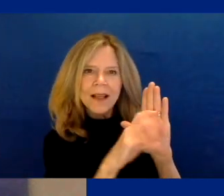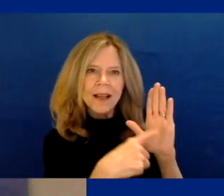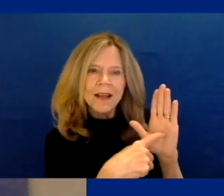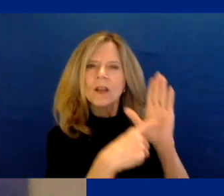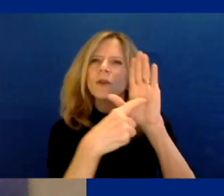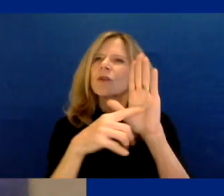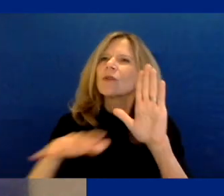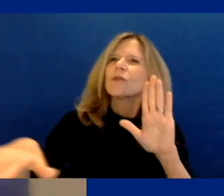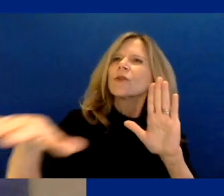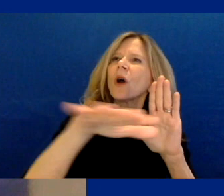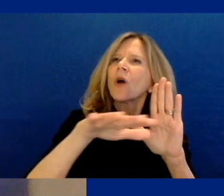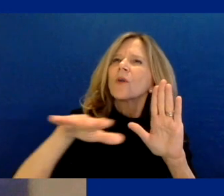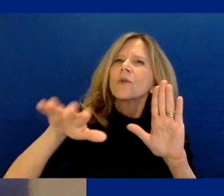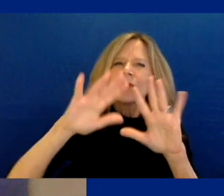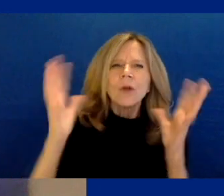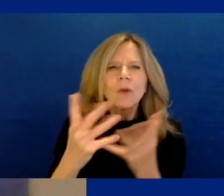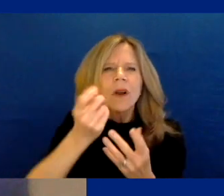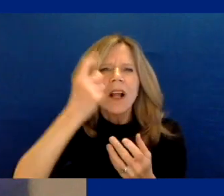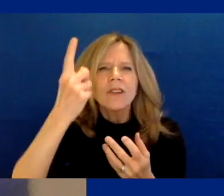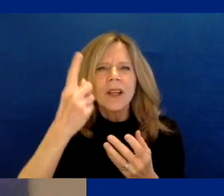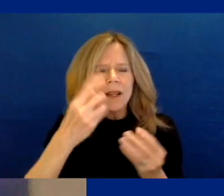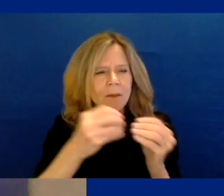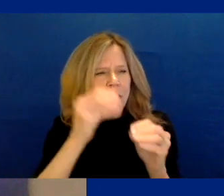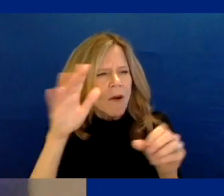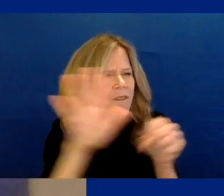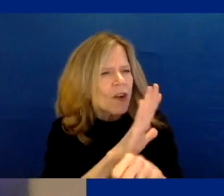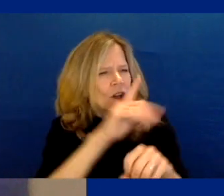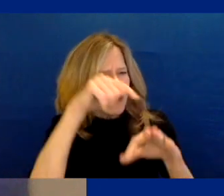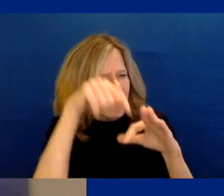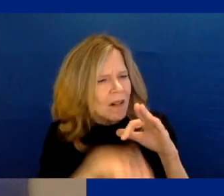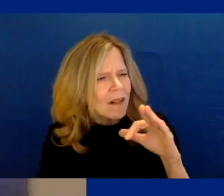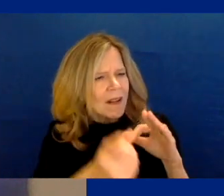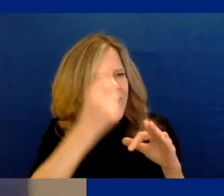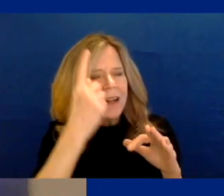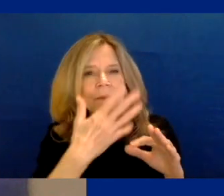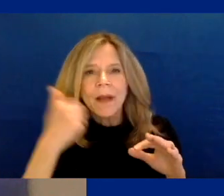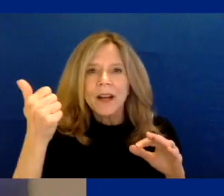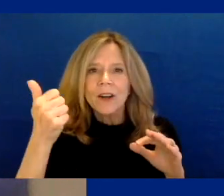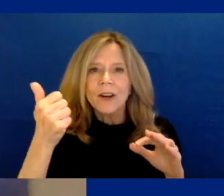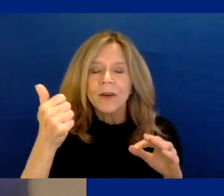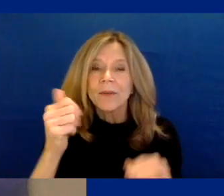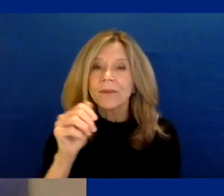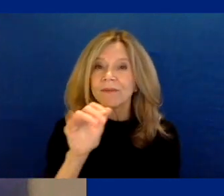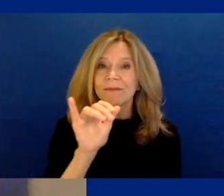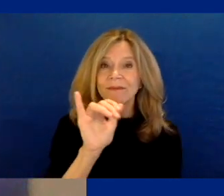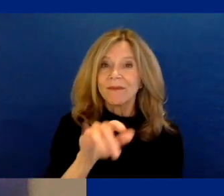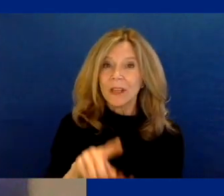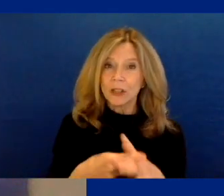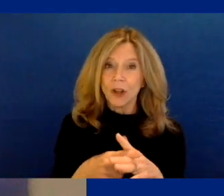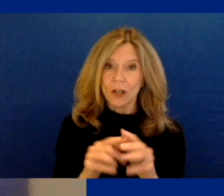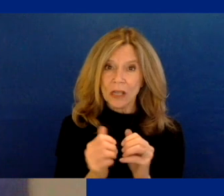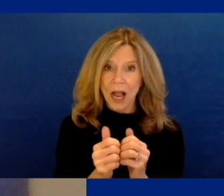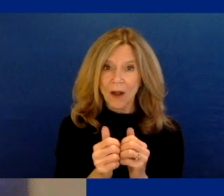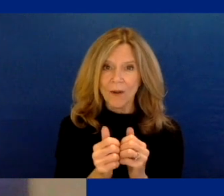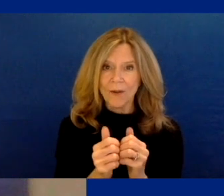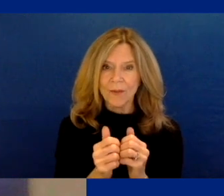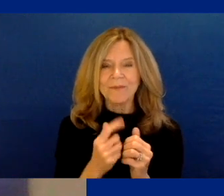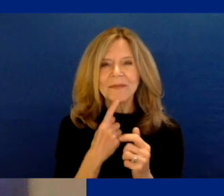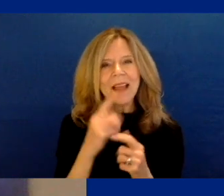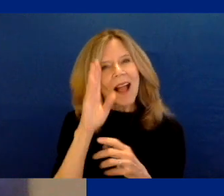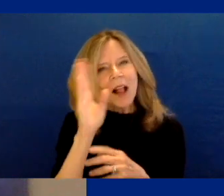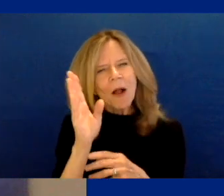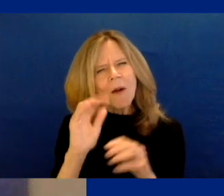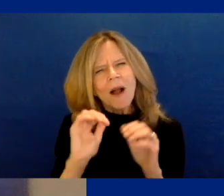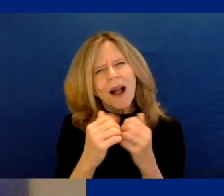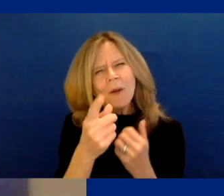more fully, more empathetically, more completely. It all starts with a simple,